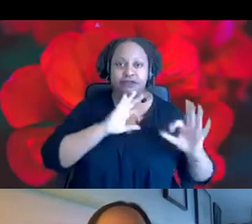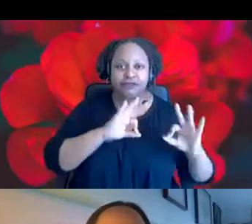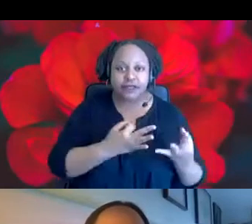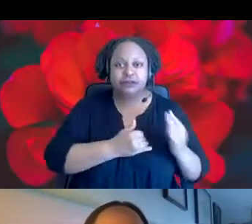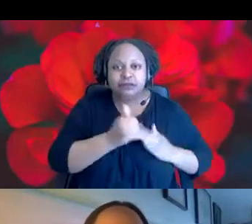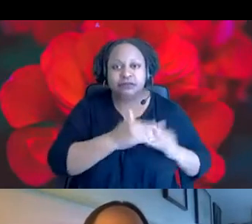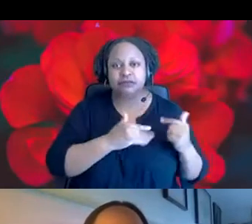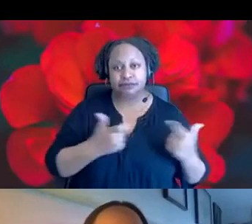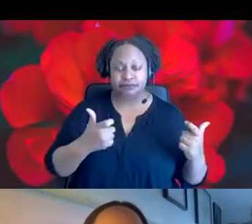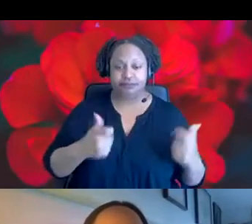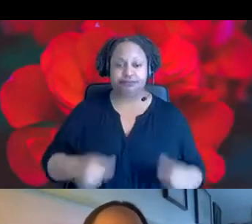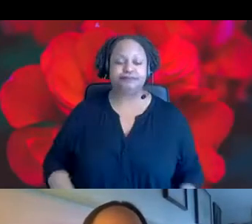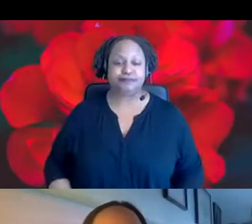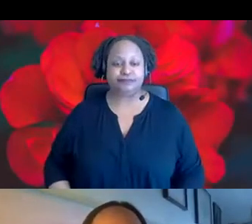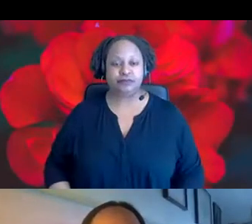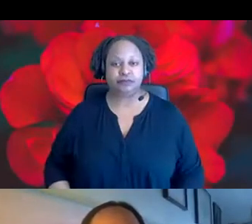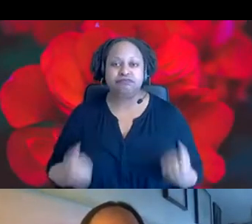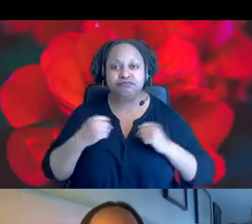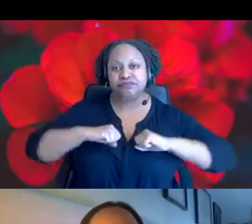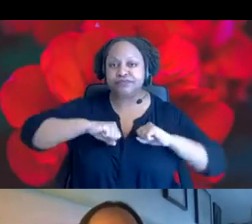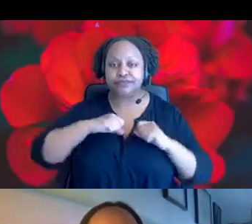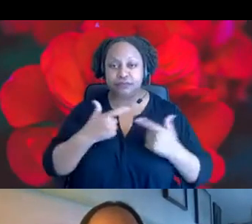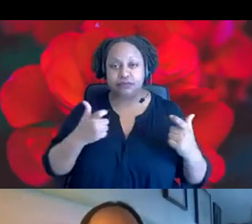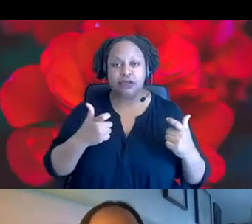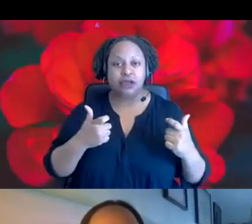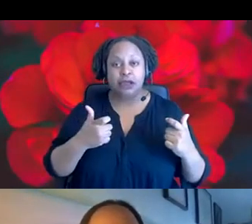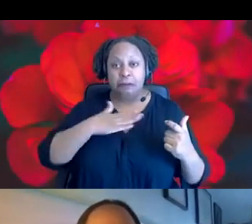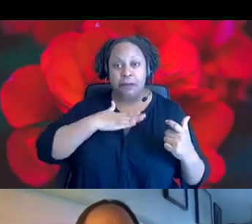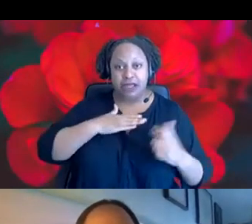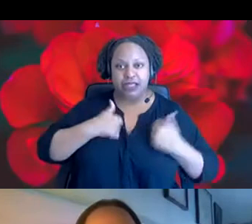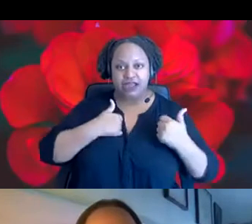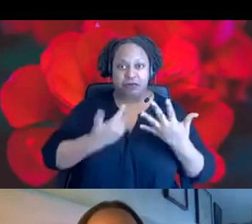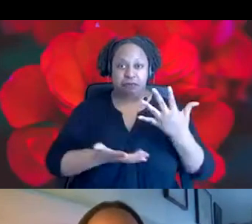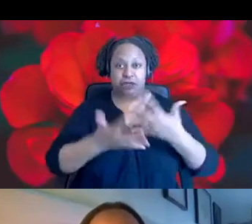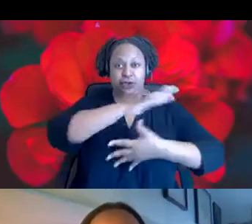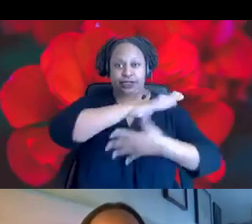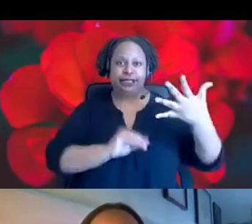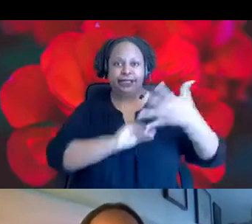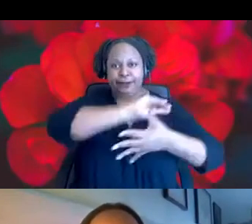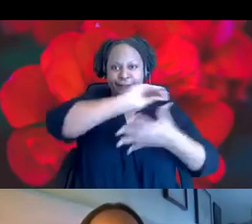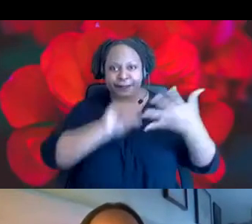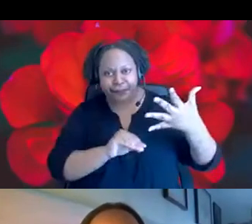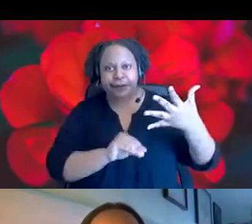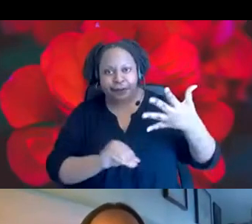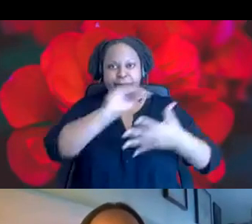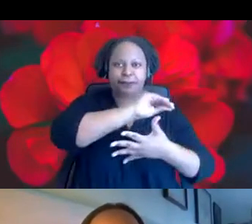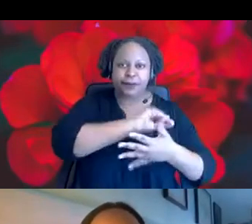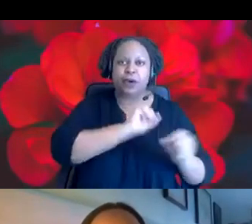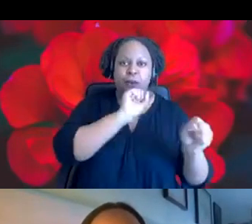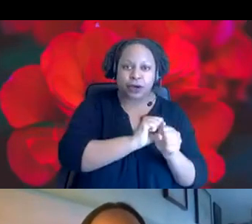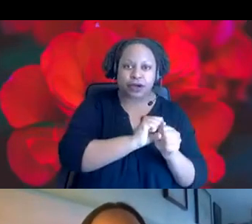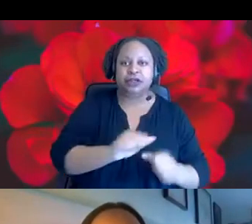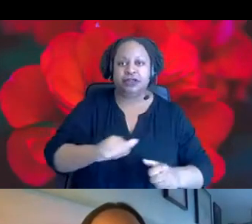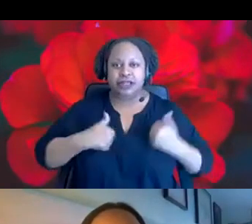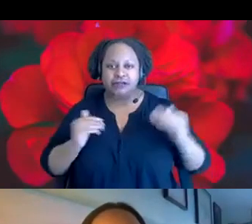don't hate the reprioritization in my own life and making sure work is work and life is life, and not